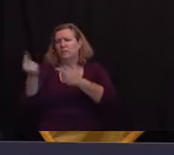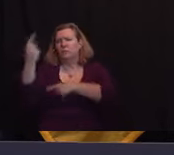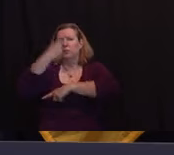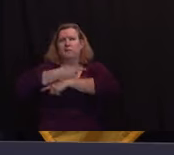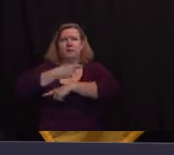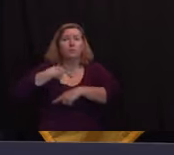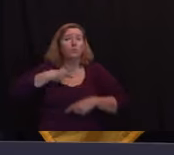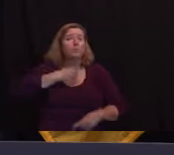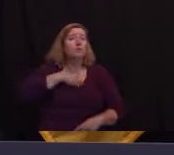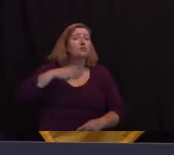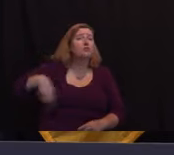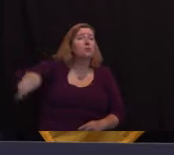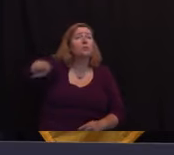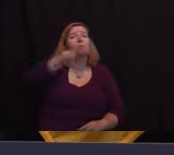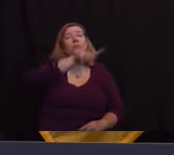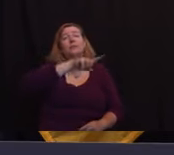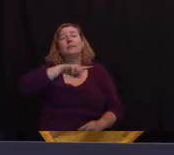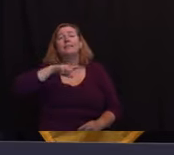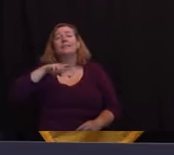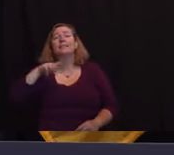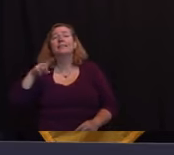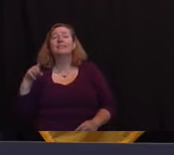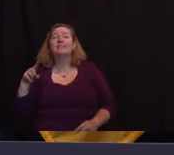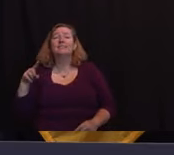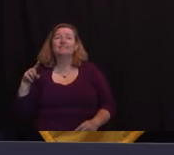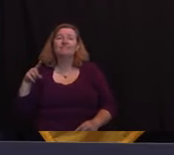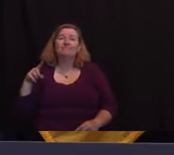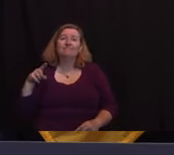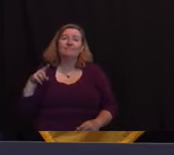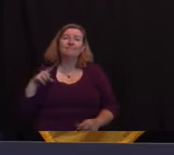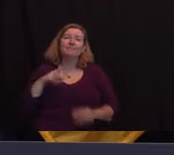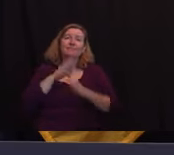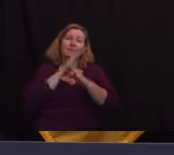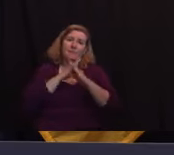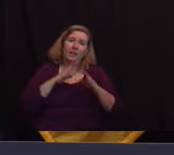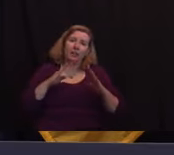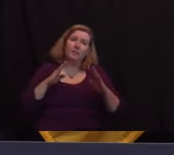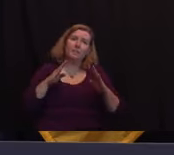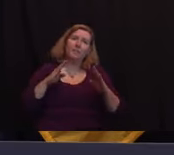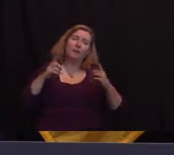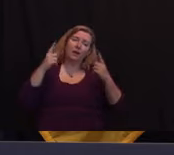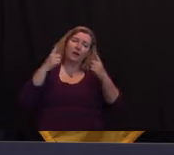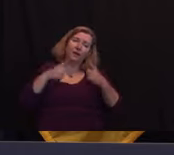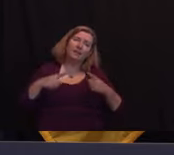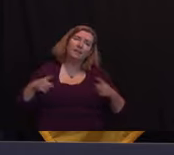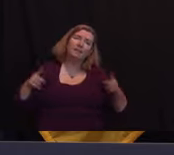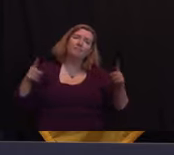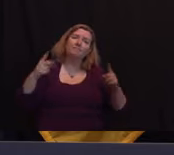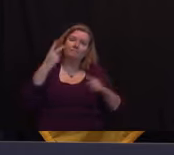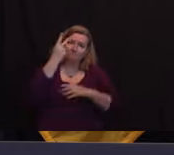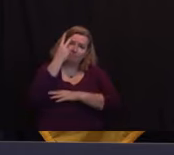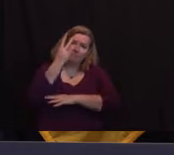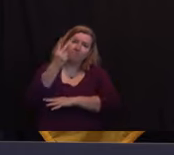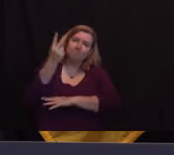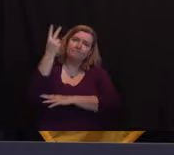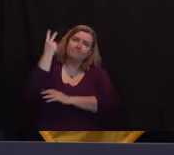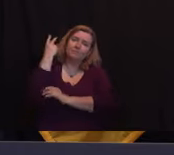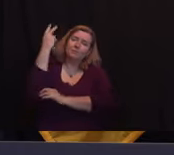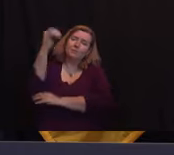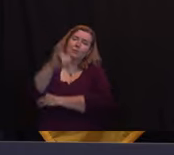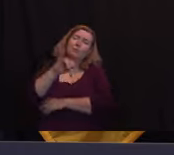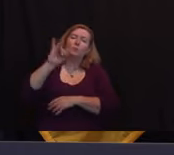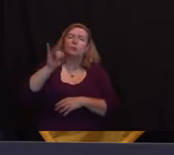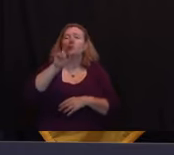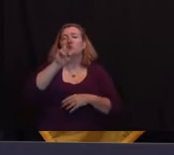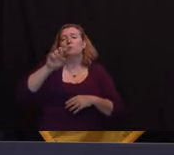everyone a solemn and at long last commemoration of Juneteenth, a state holiday this